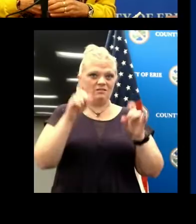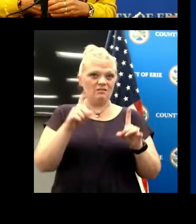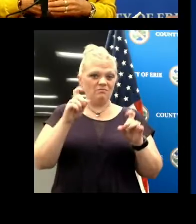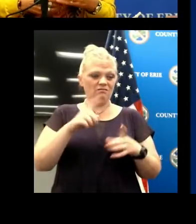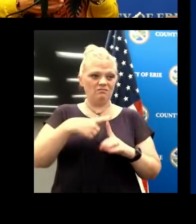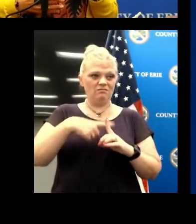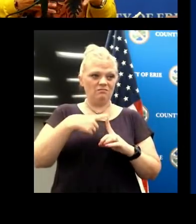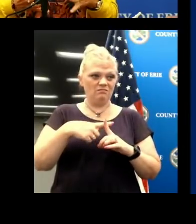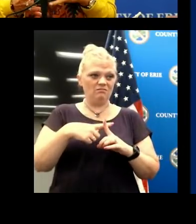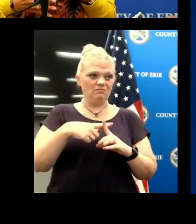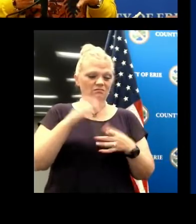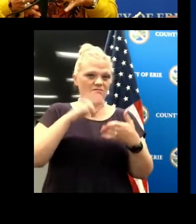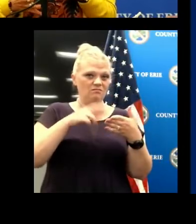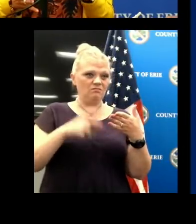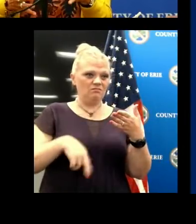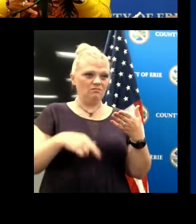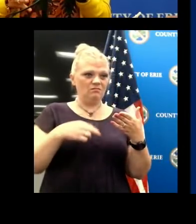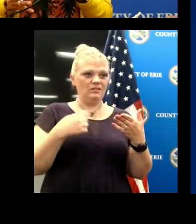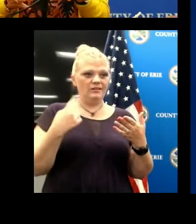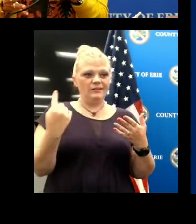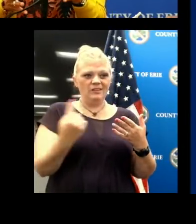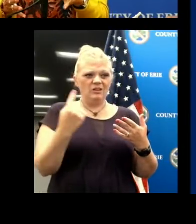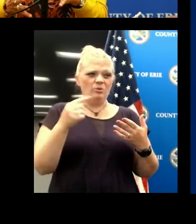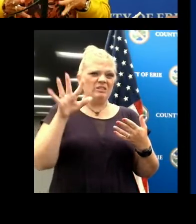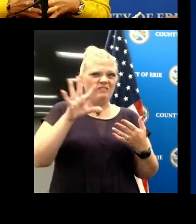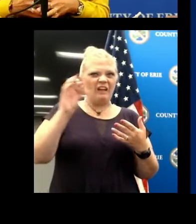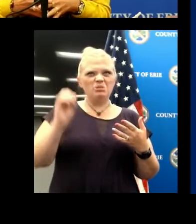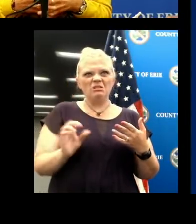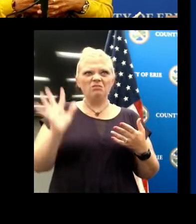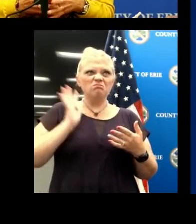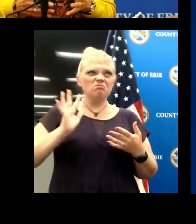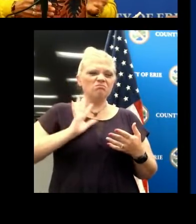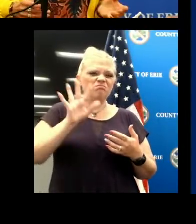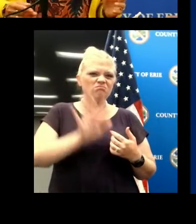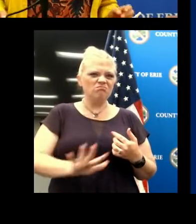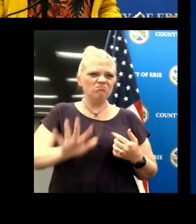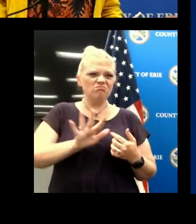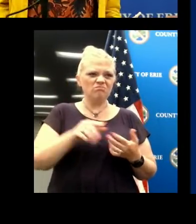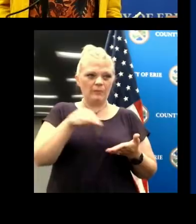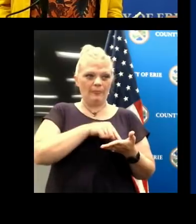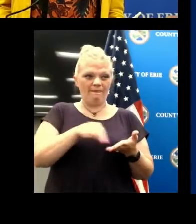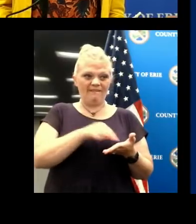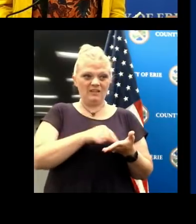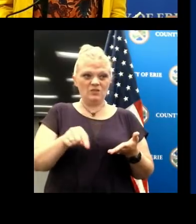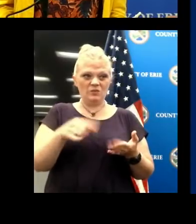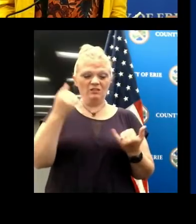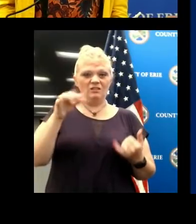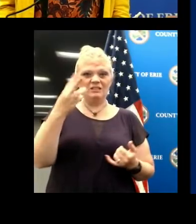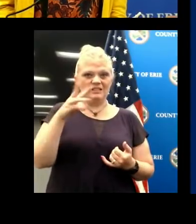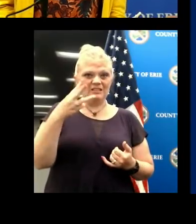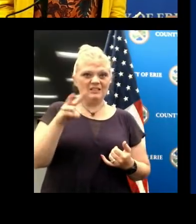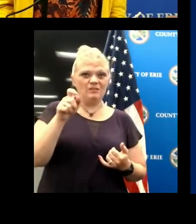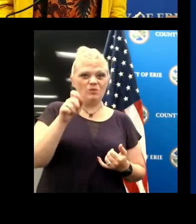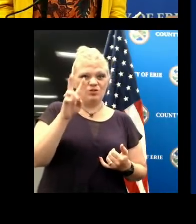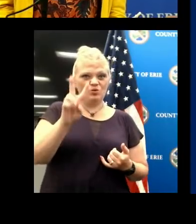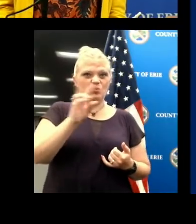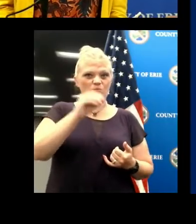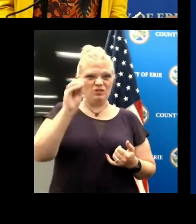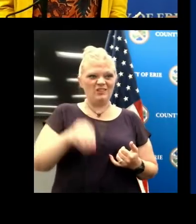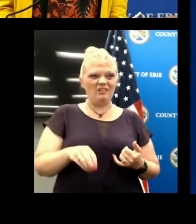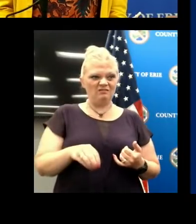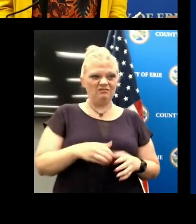positive. In the past, it's always been around 5%, somewhere around that. This week, it's